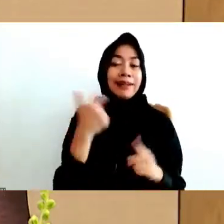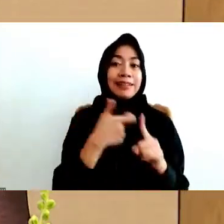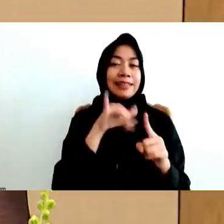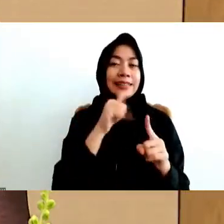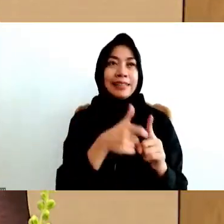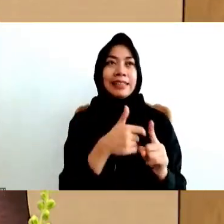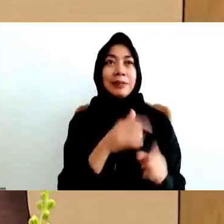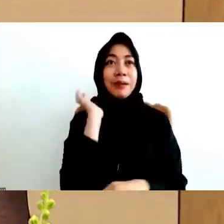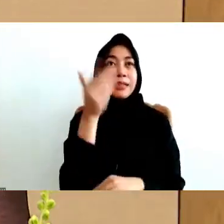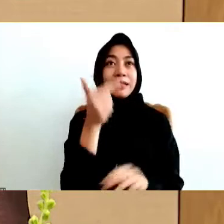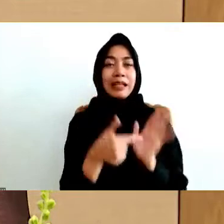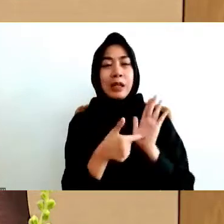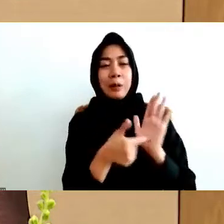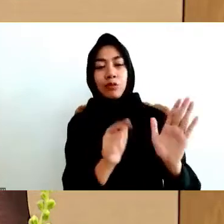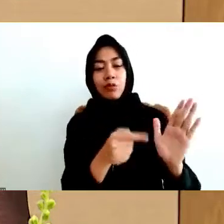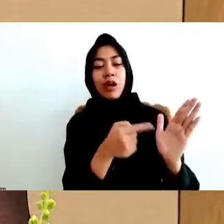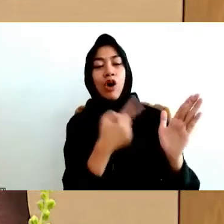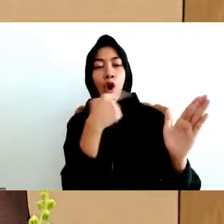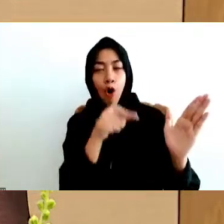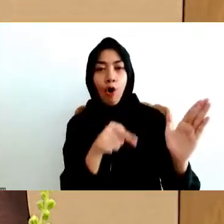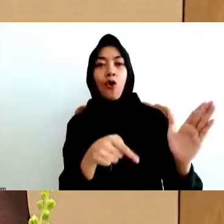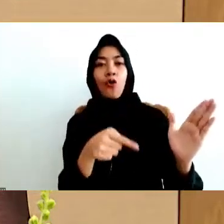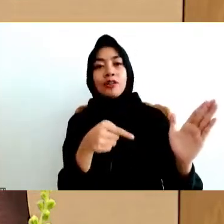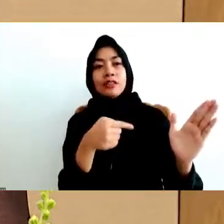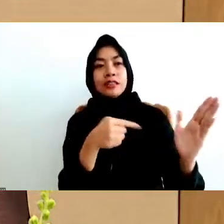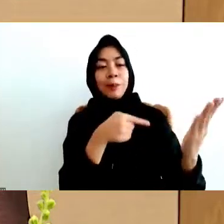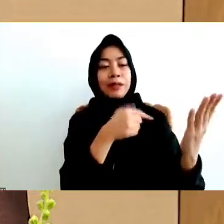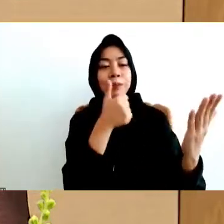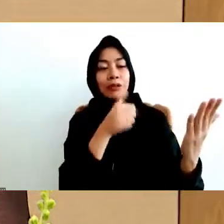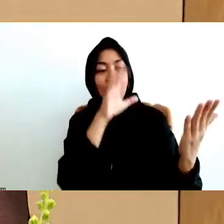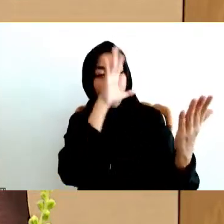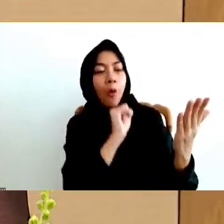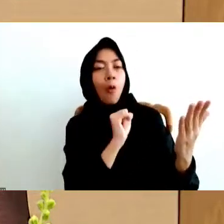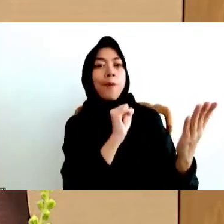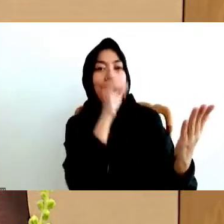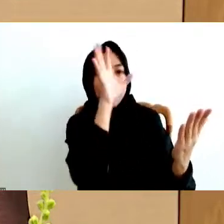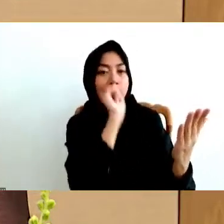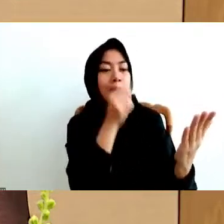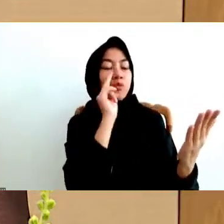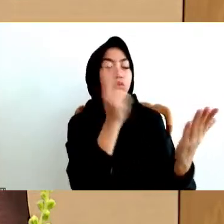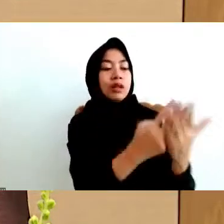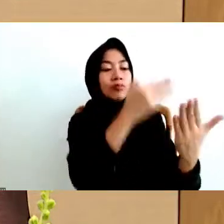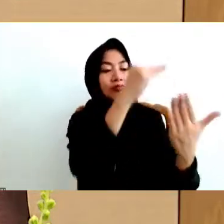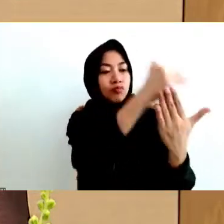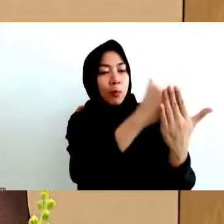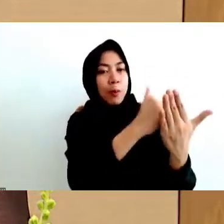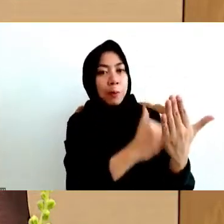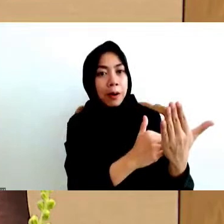us to understand and also confirm that the pandemic indeed